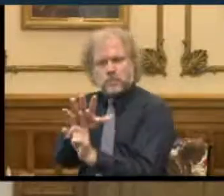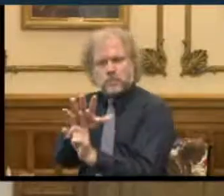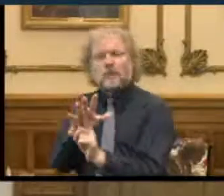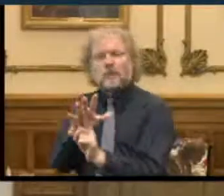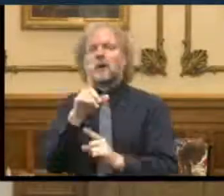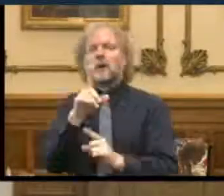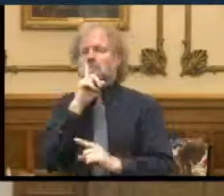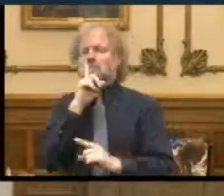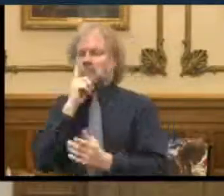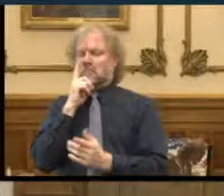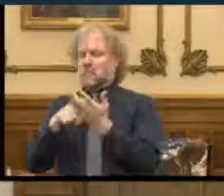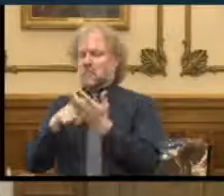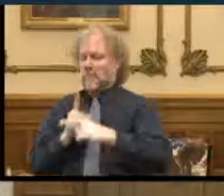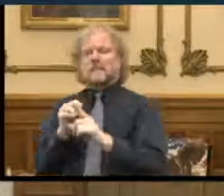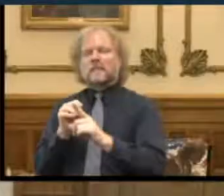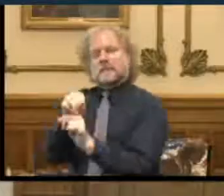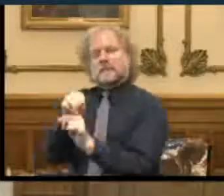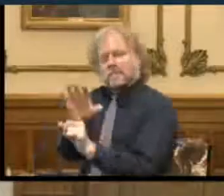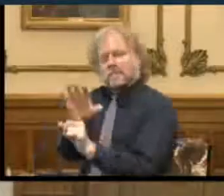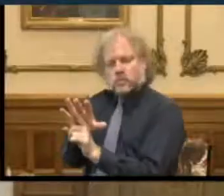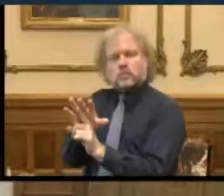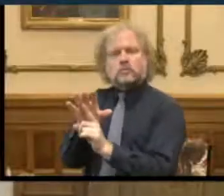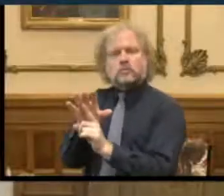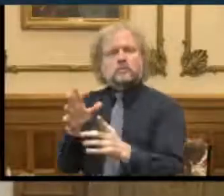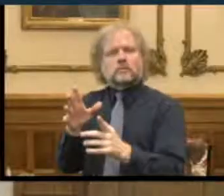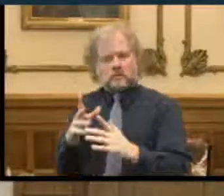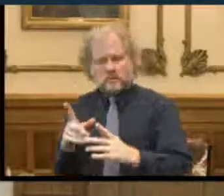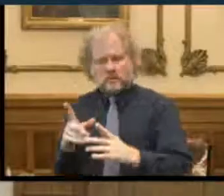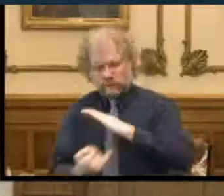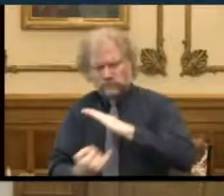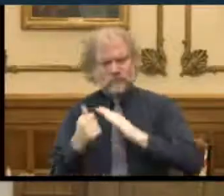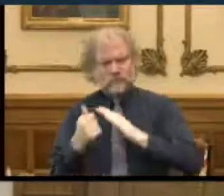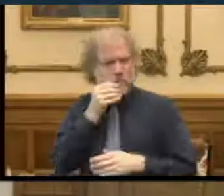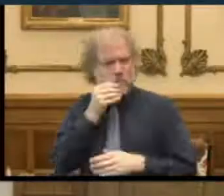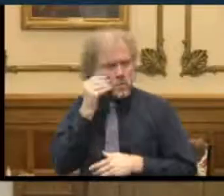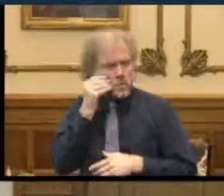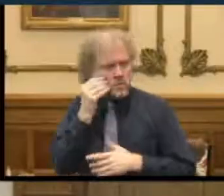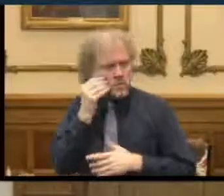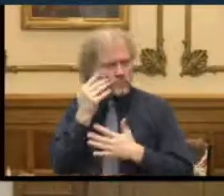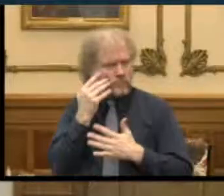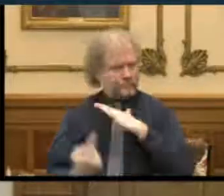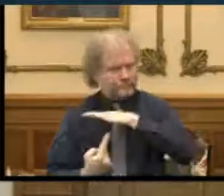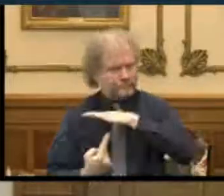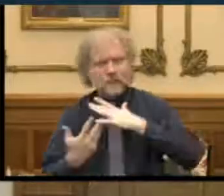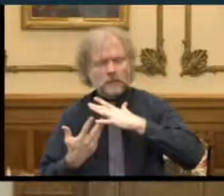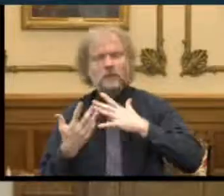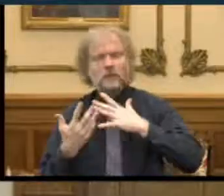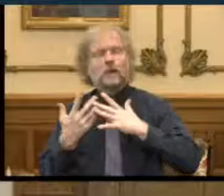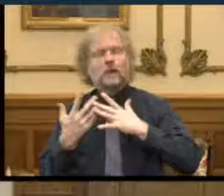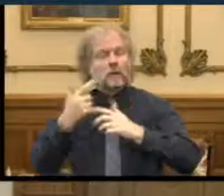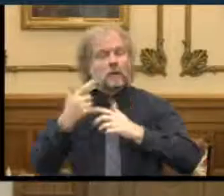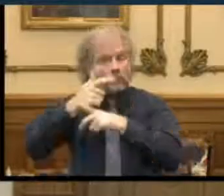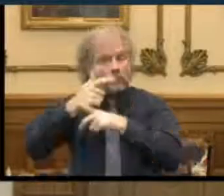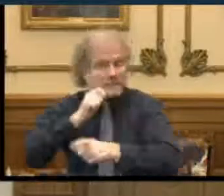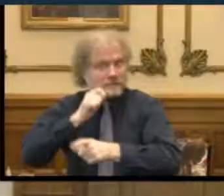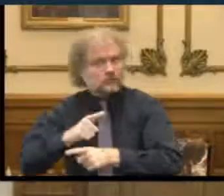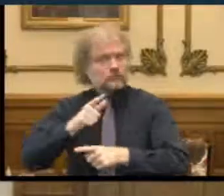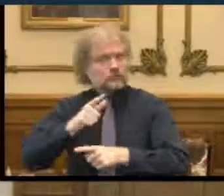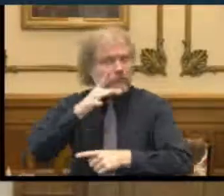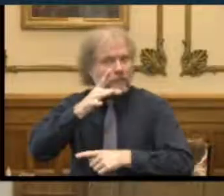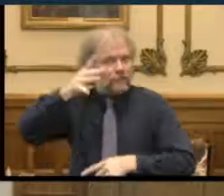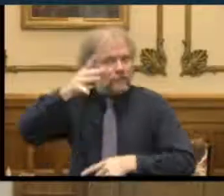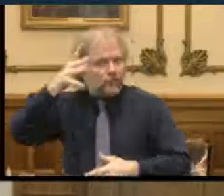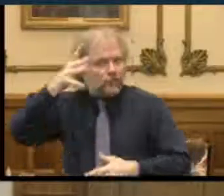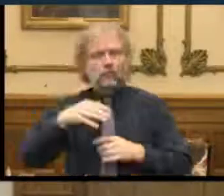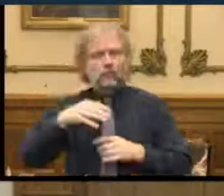are positive, but students who are exposed and put on quarantine at home, as to whether other siblings, their parents, other